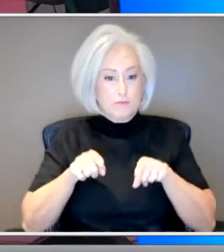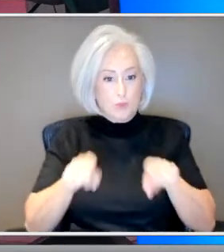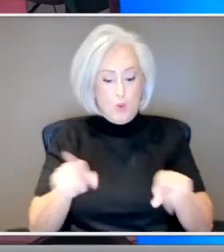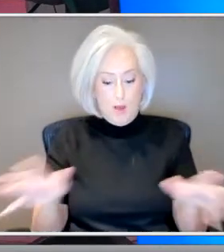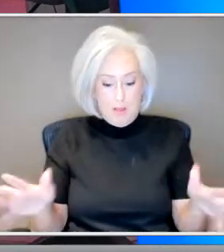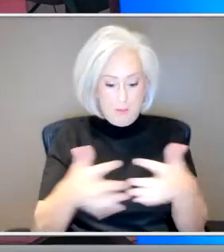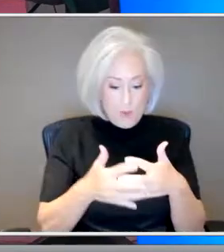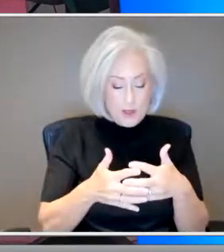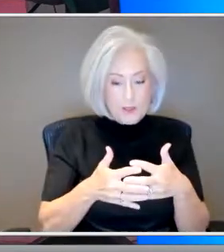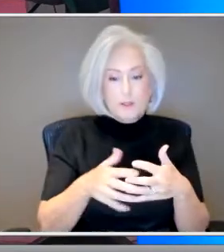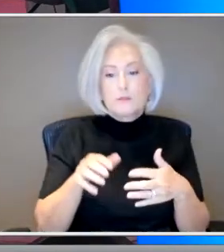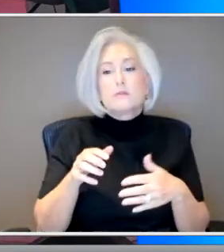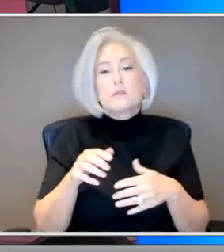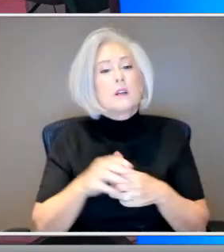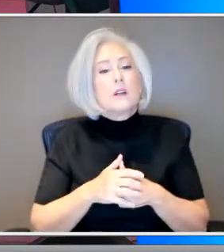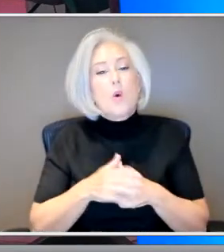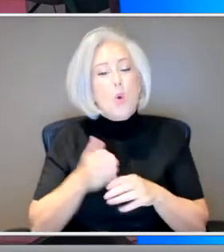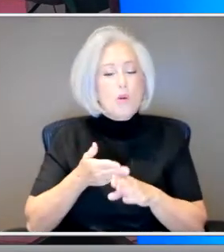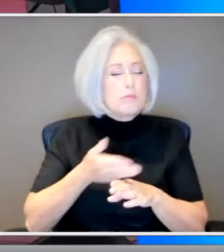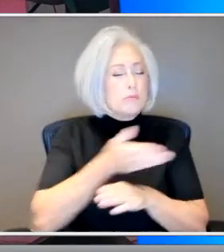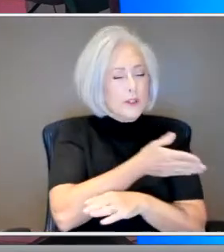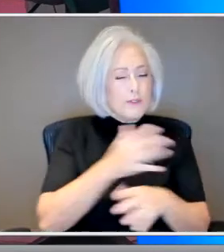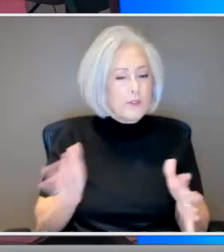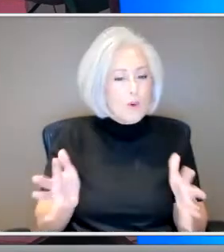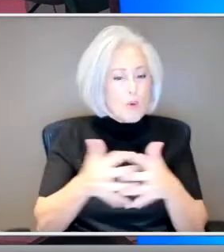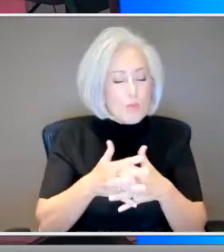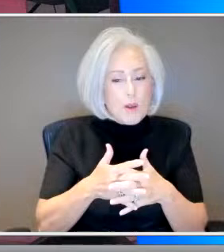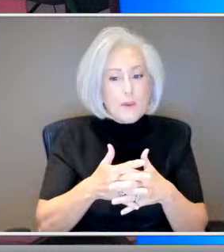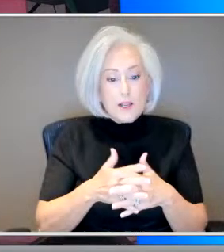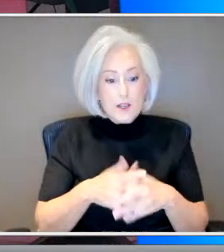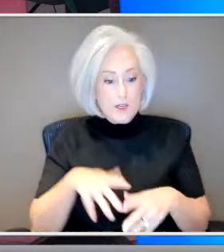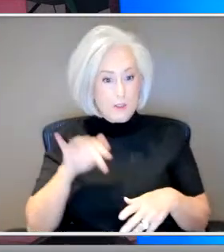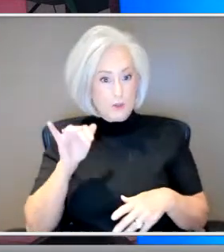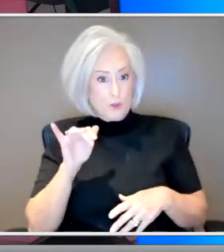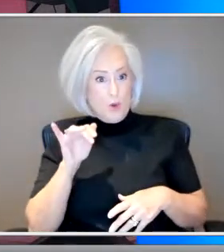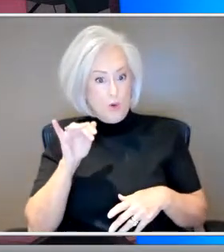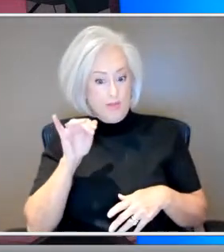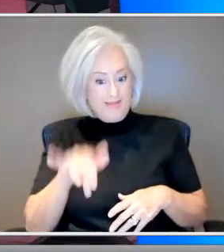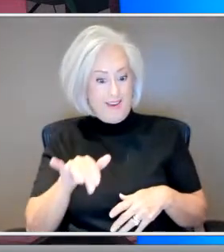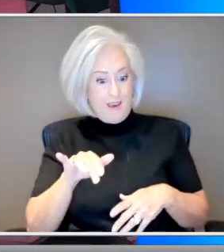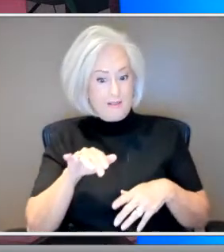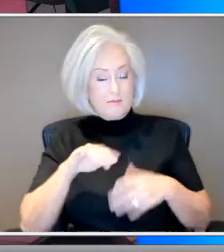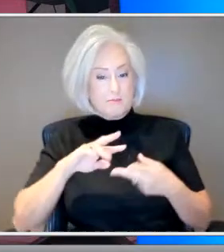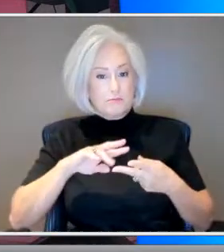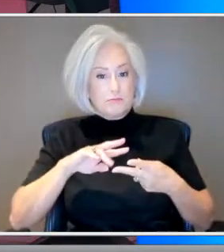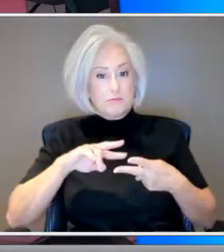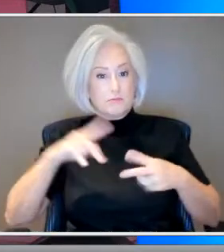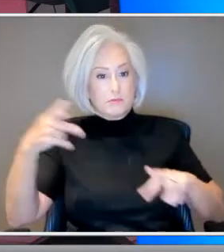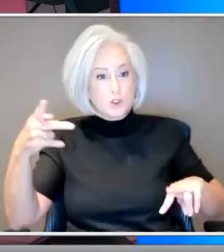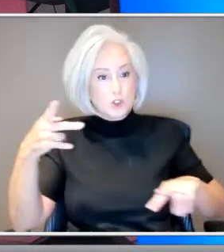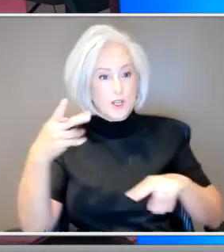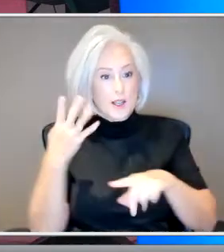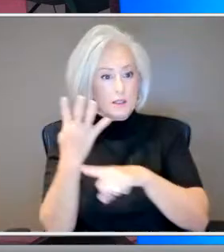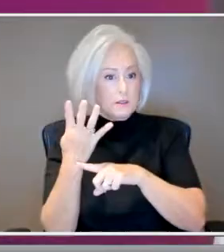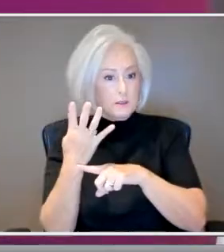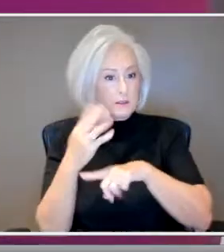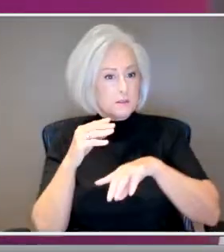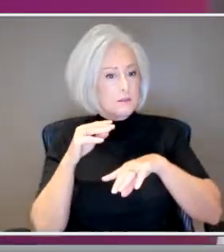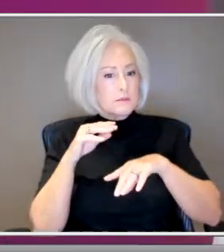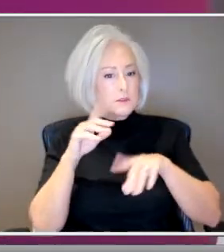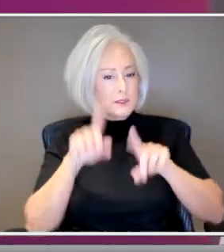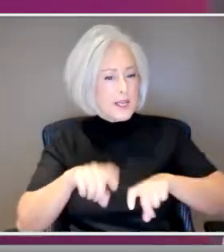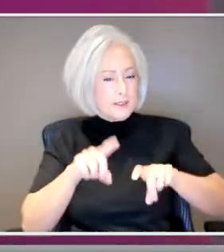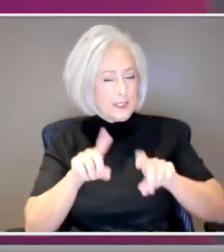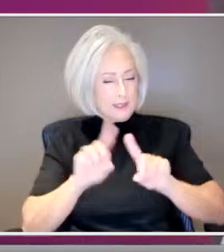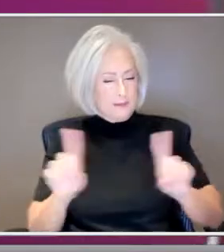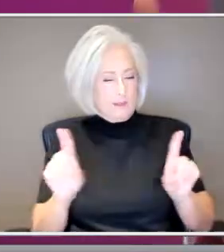testing differ from other types of genetic testing options when it comes to planning a family? Sure. With cardiology genetic testing,